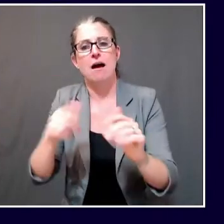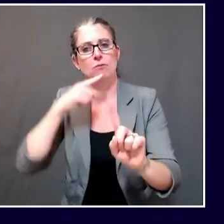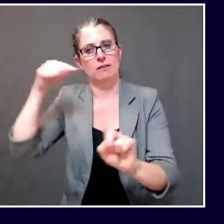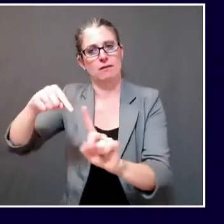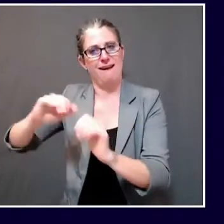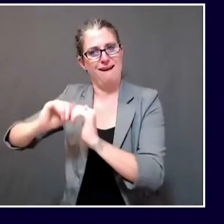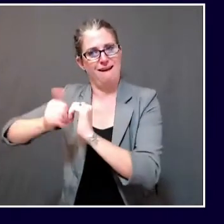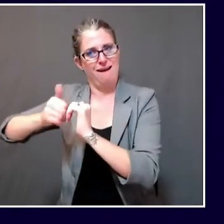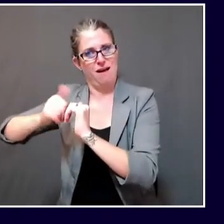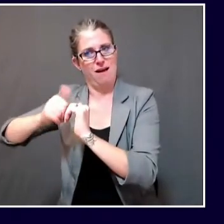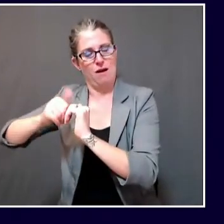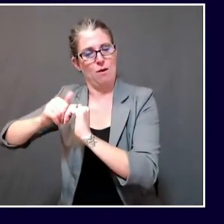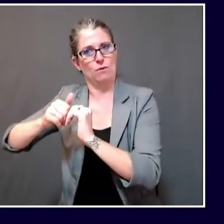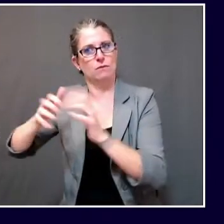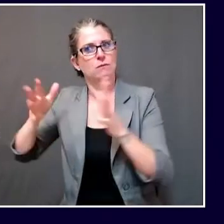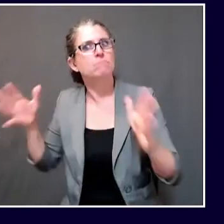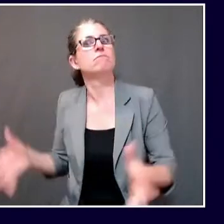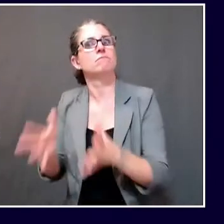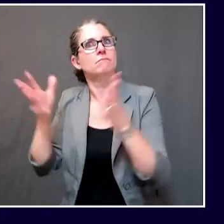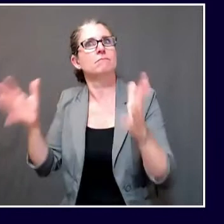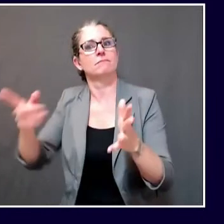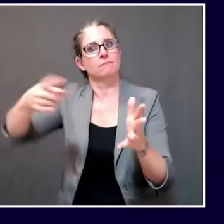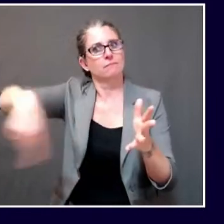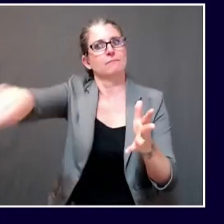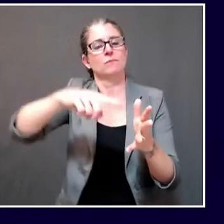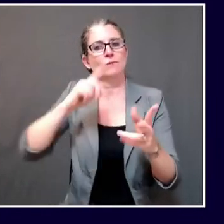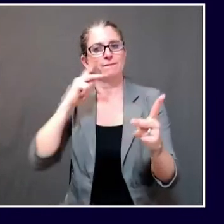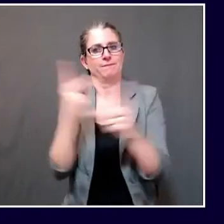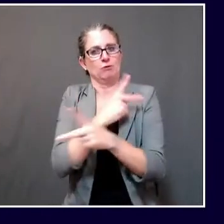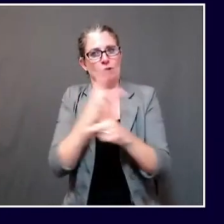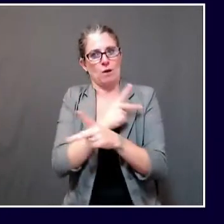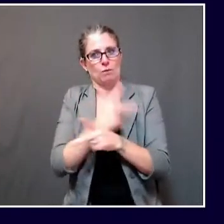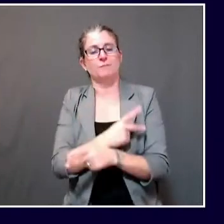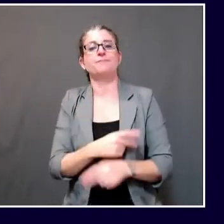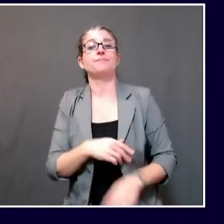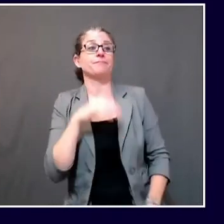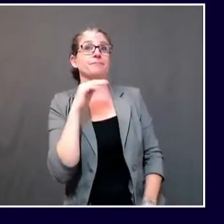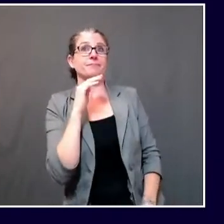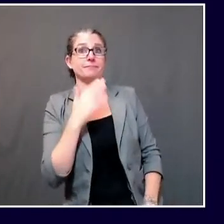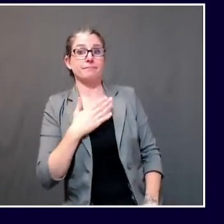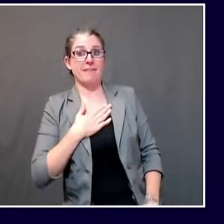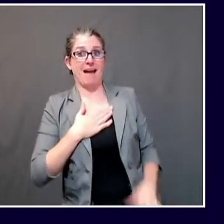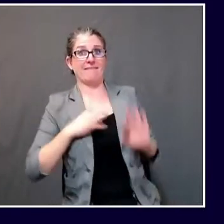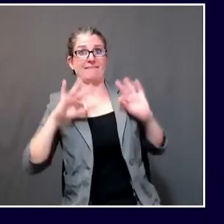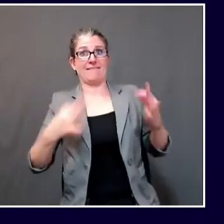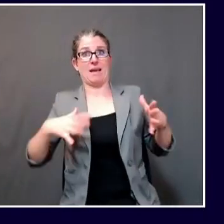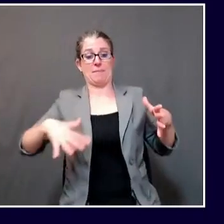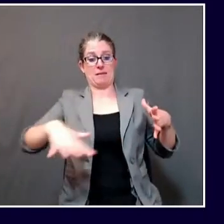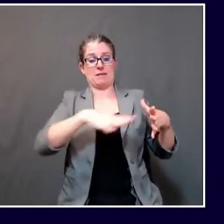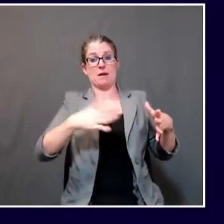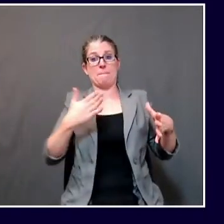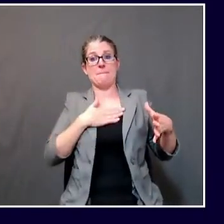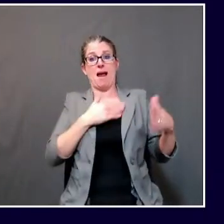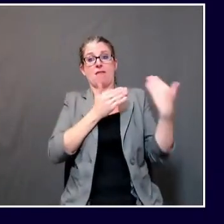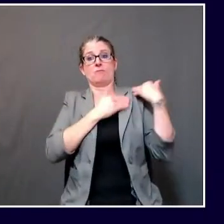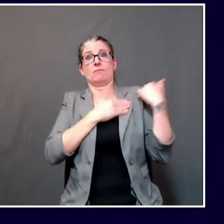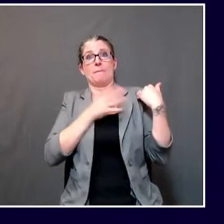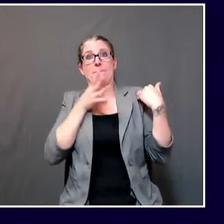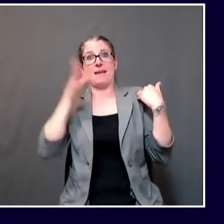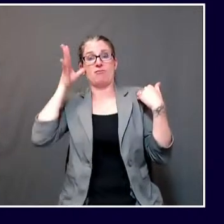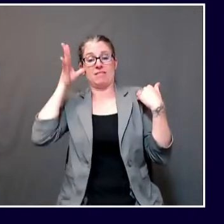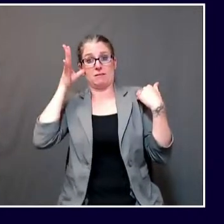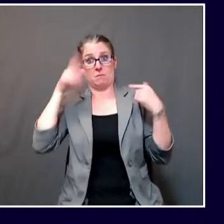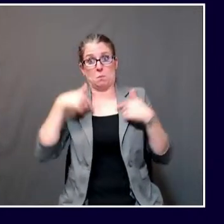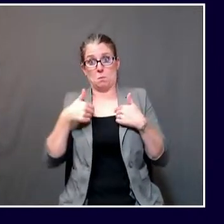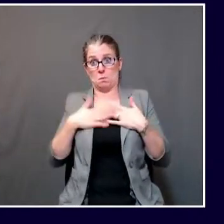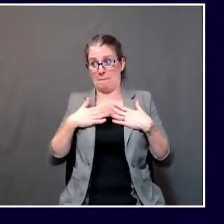things. The first, what's your own family's risk, parents and kids? And then second, what are the activities that you feel like